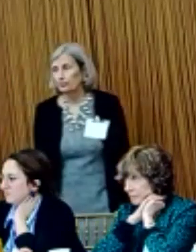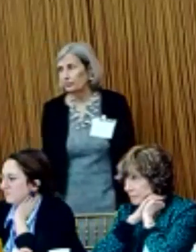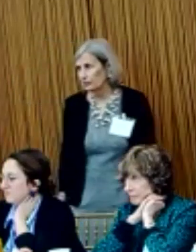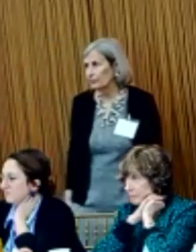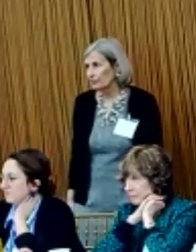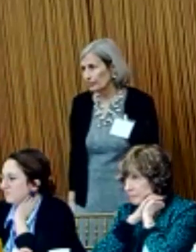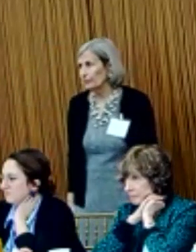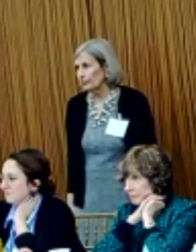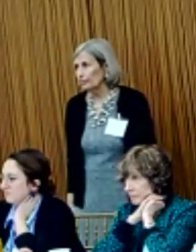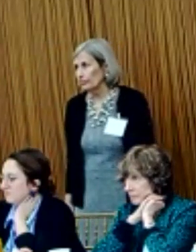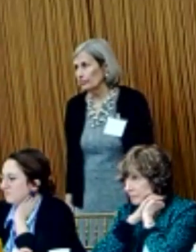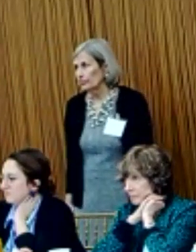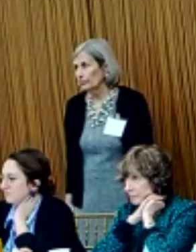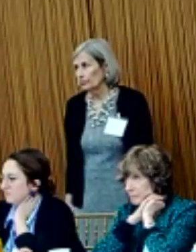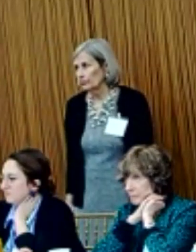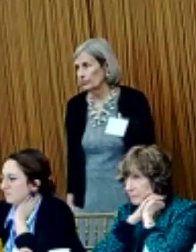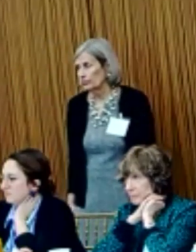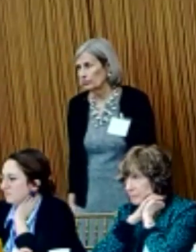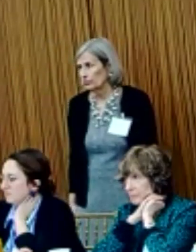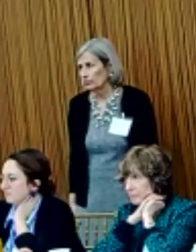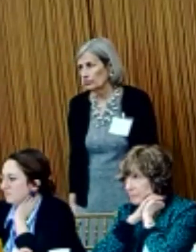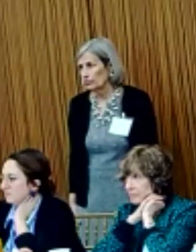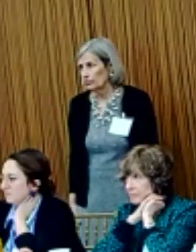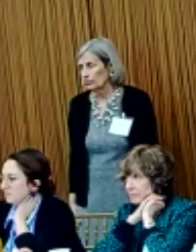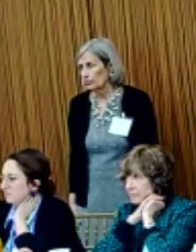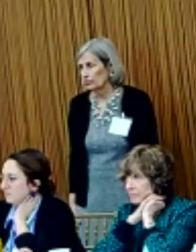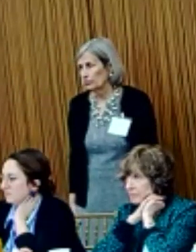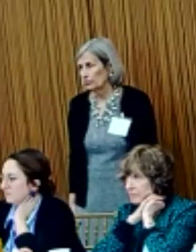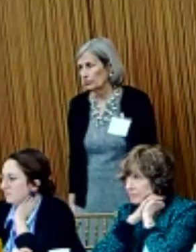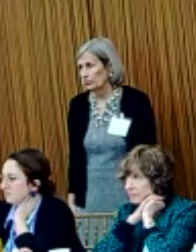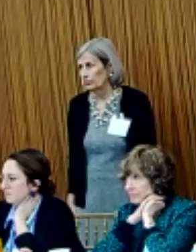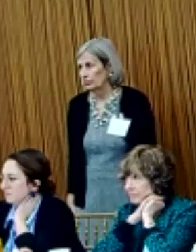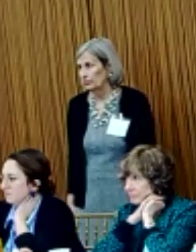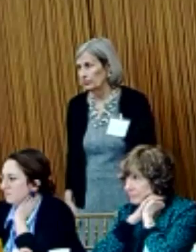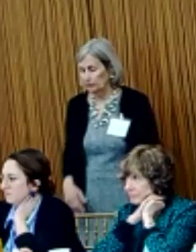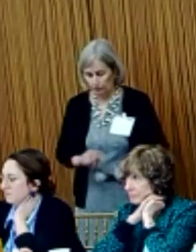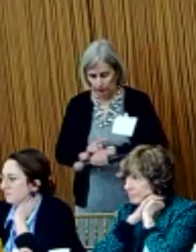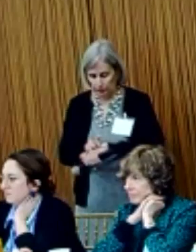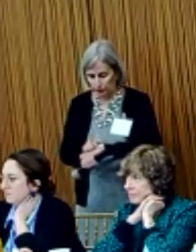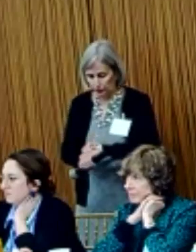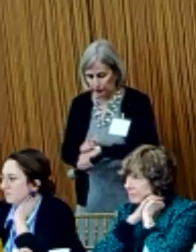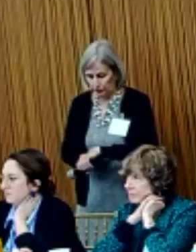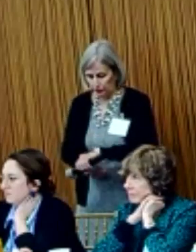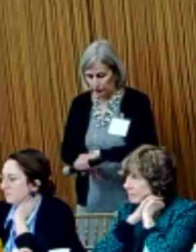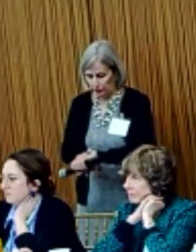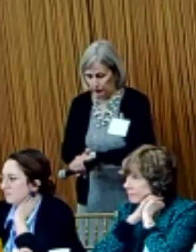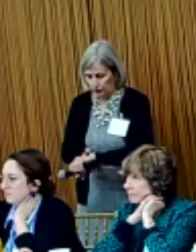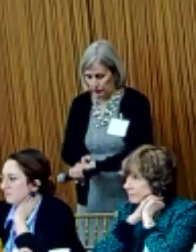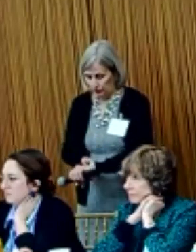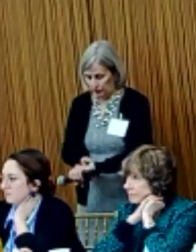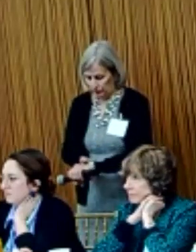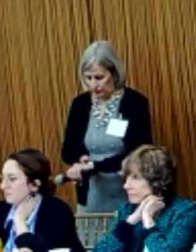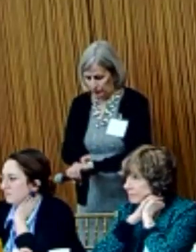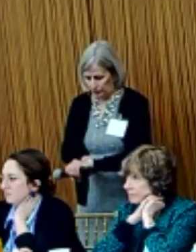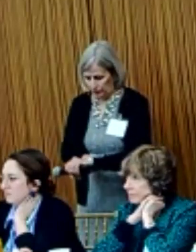so it's very unfair also uh the communication I think for example talking with I think